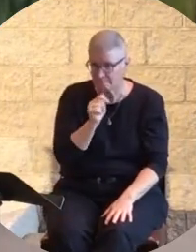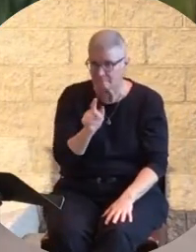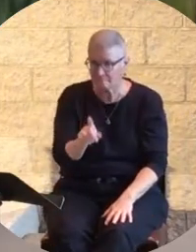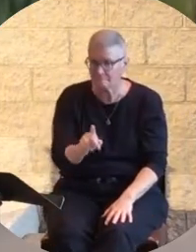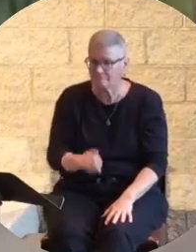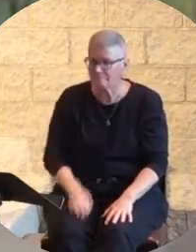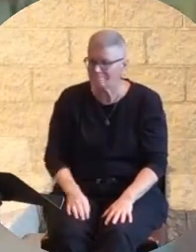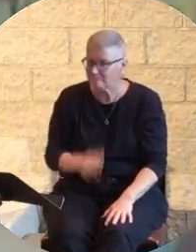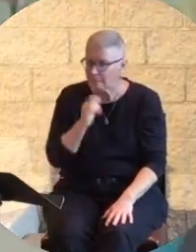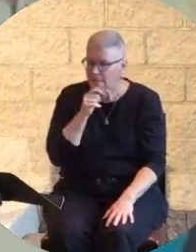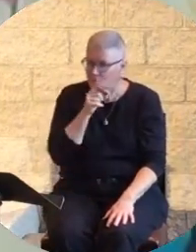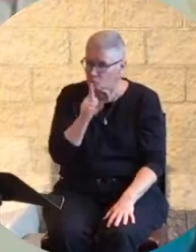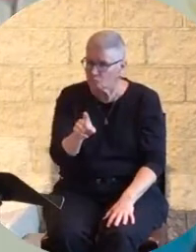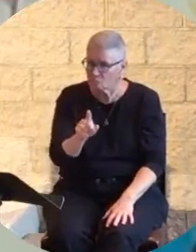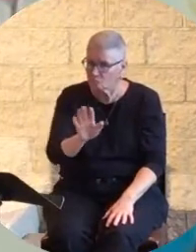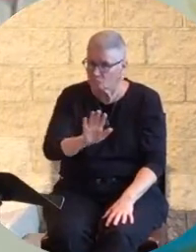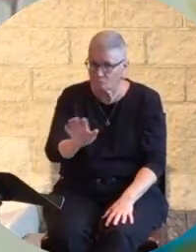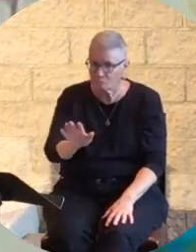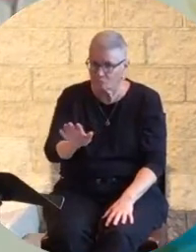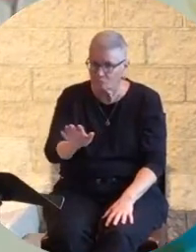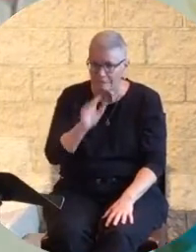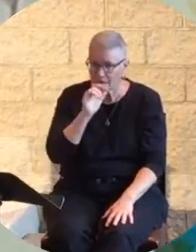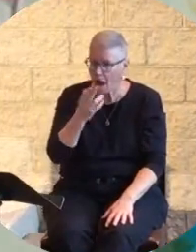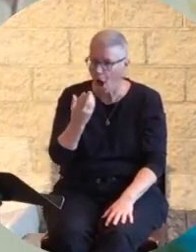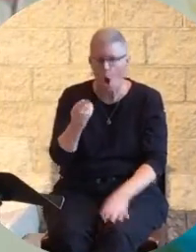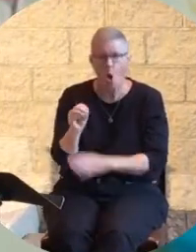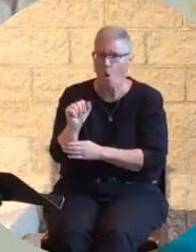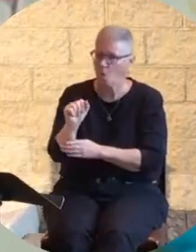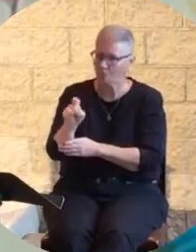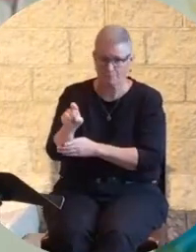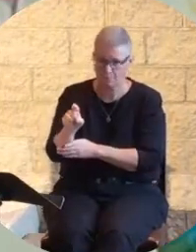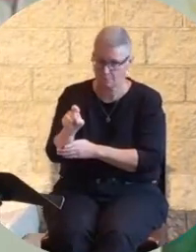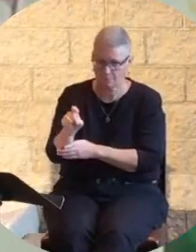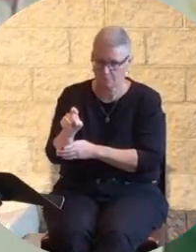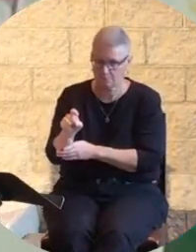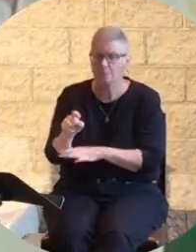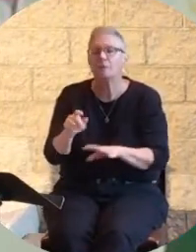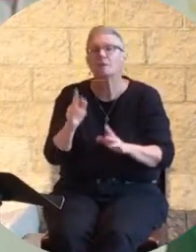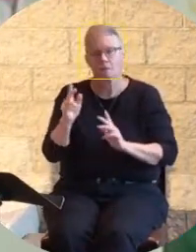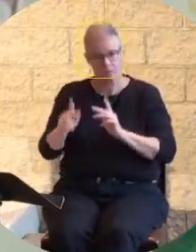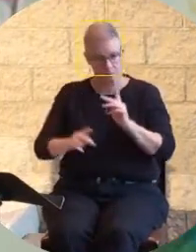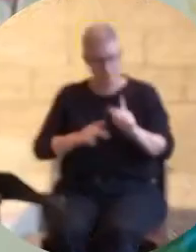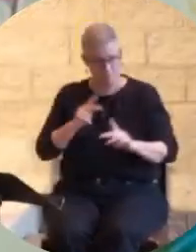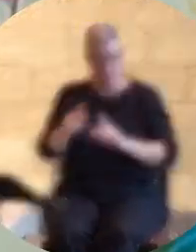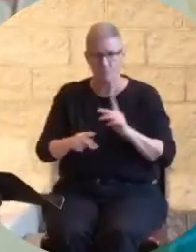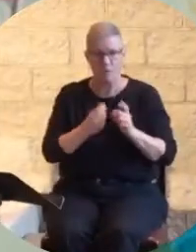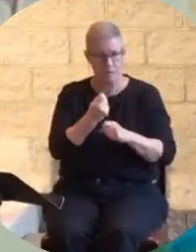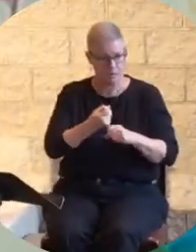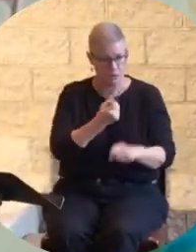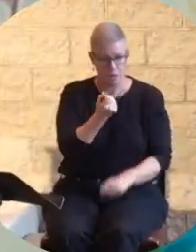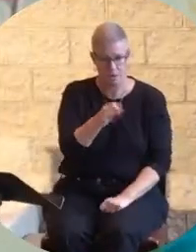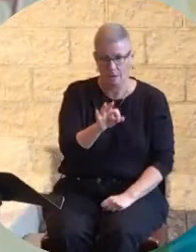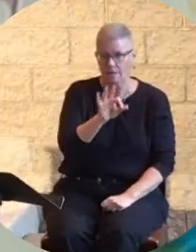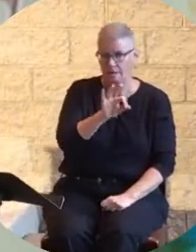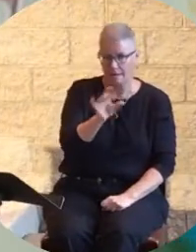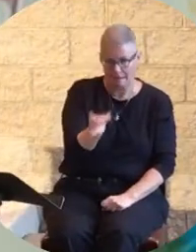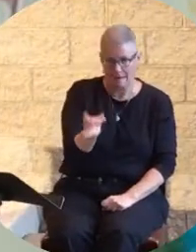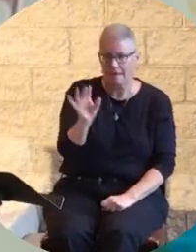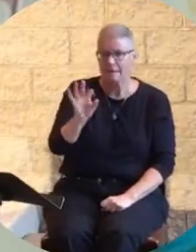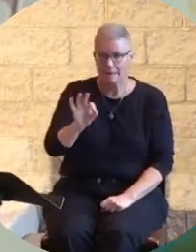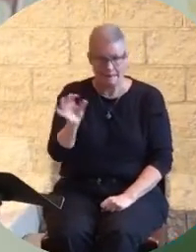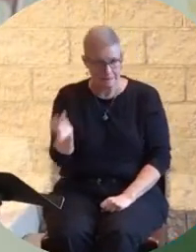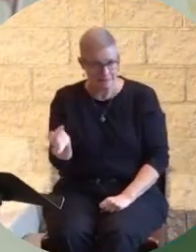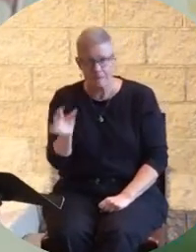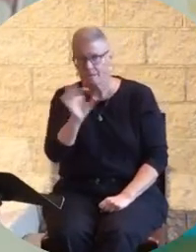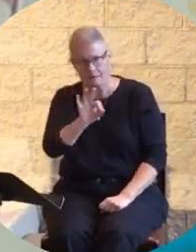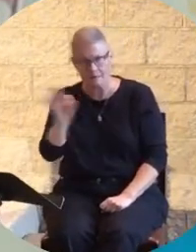That wasn't the truth. Because there were people in 1998, 1999, up until the last minute, working their